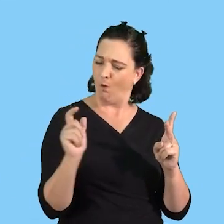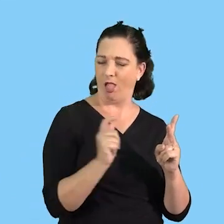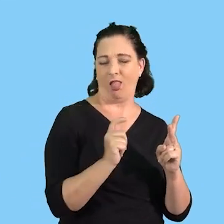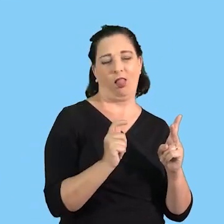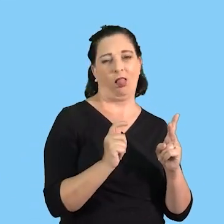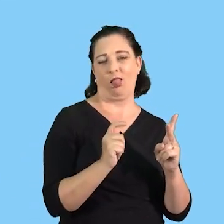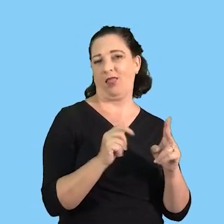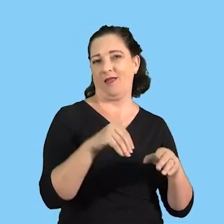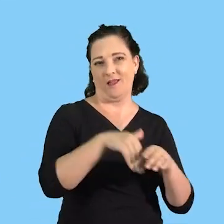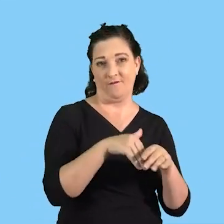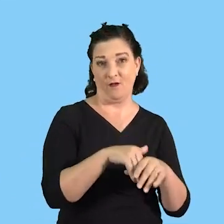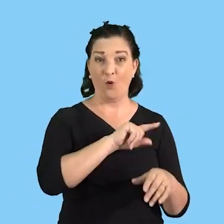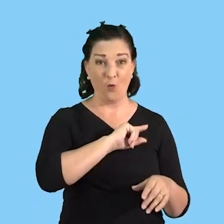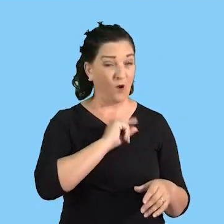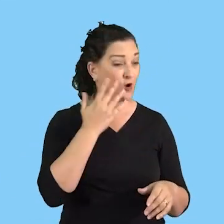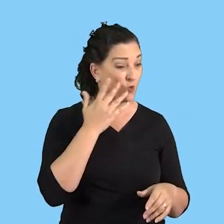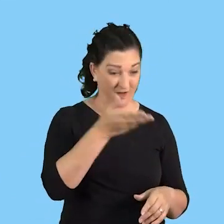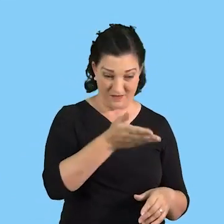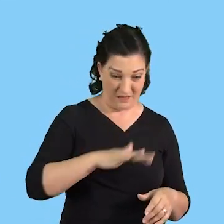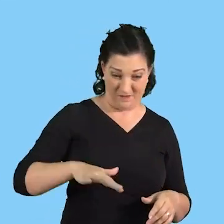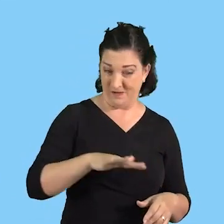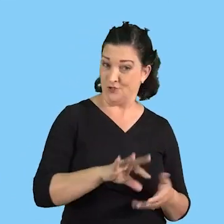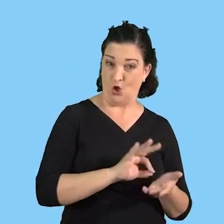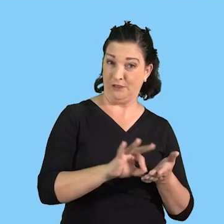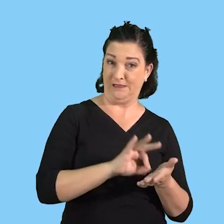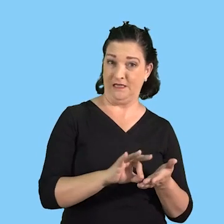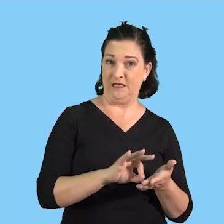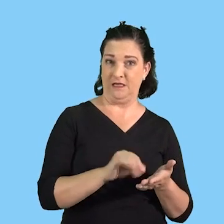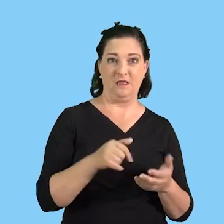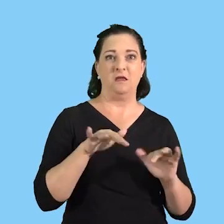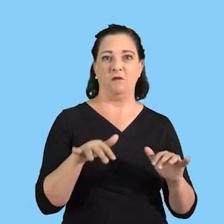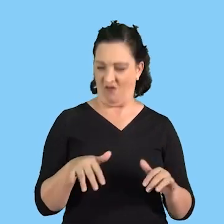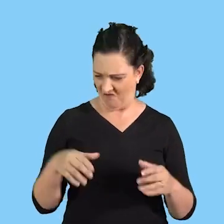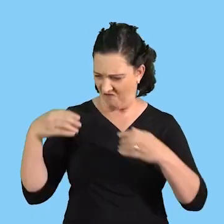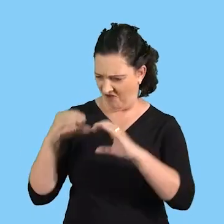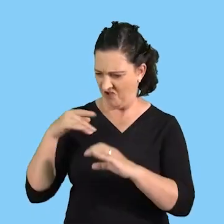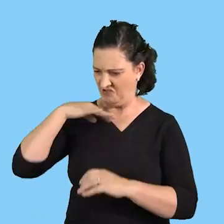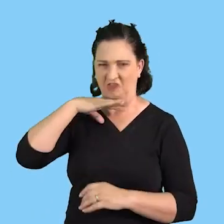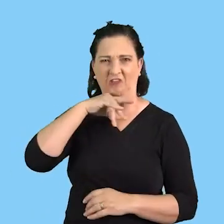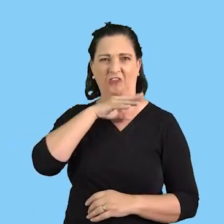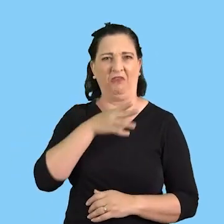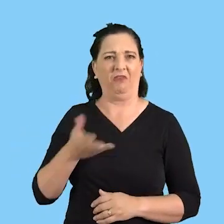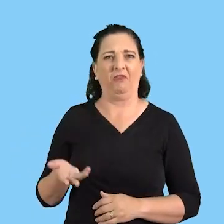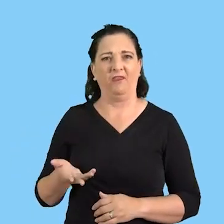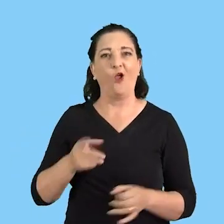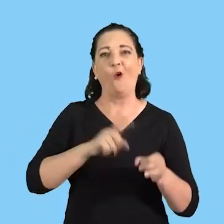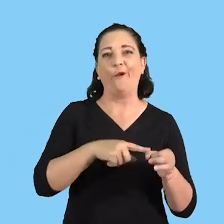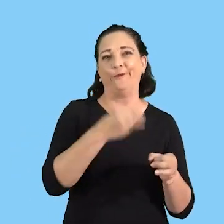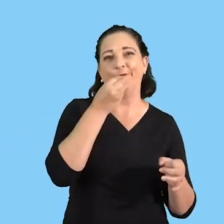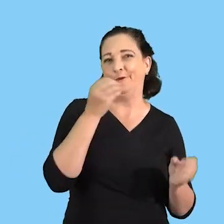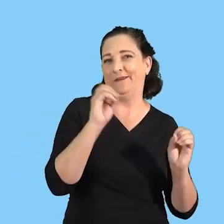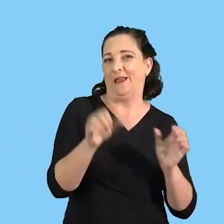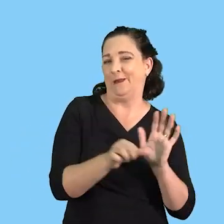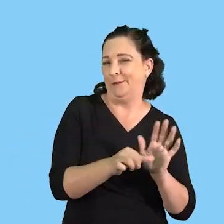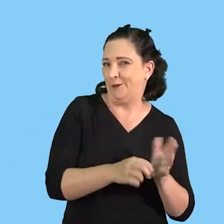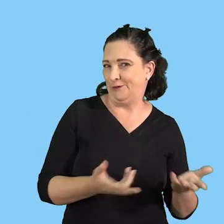then people are not going to look at how good the food is, but they are going to focus on how dirty the environment was.